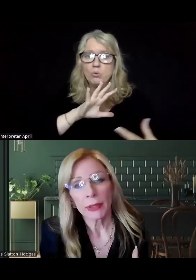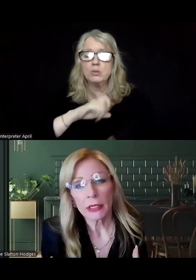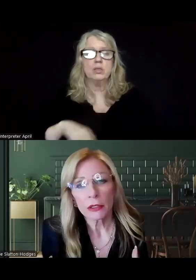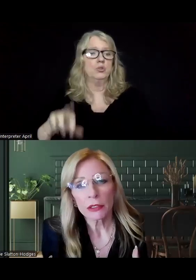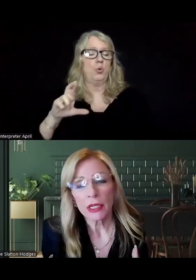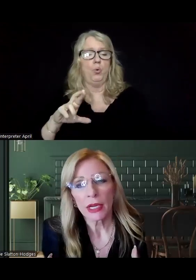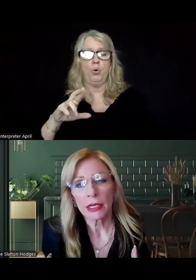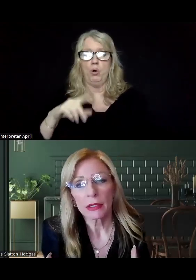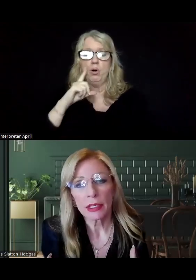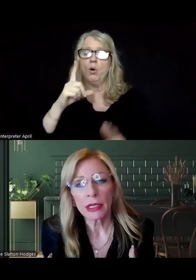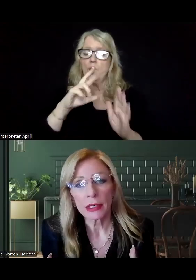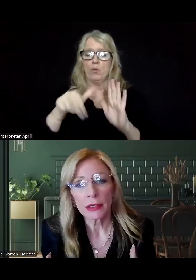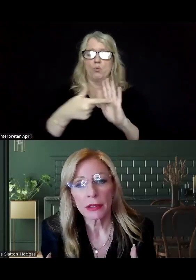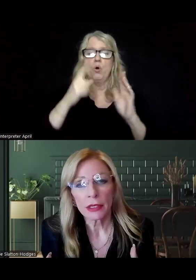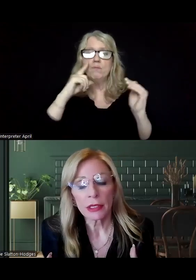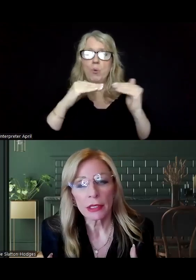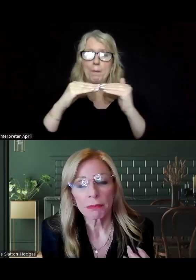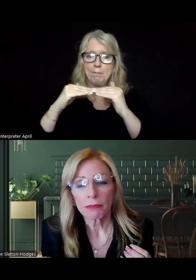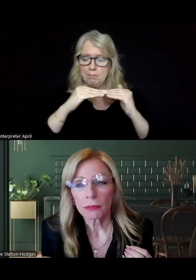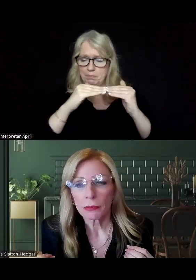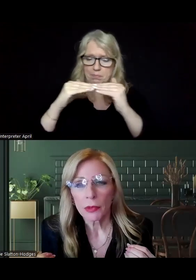role of peers and the